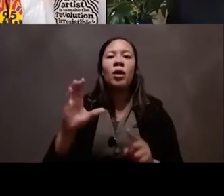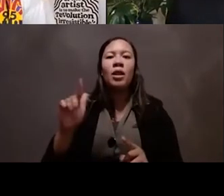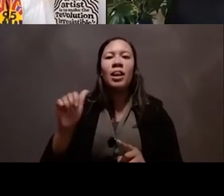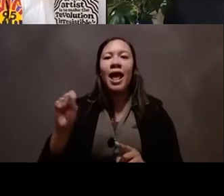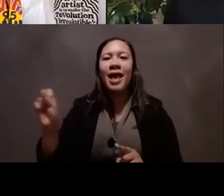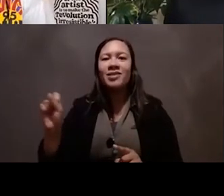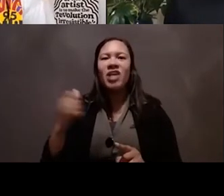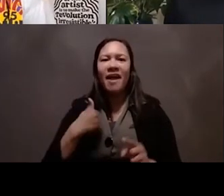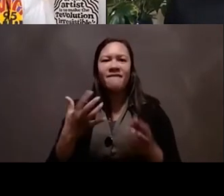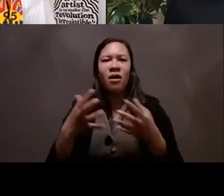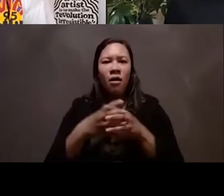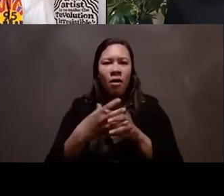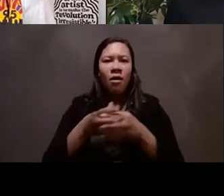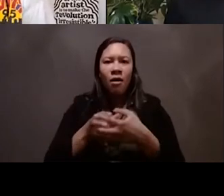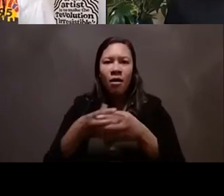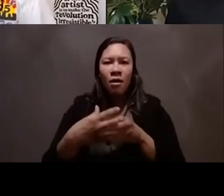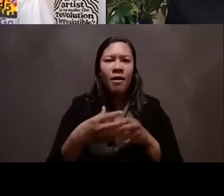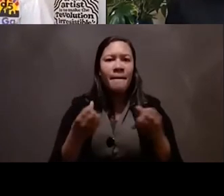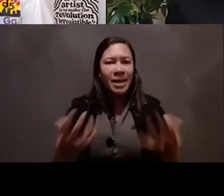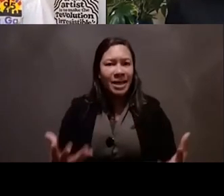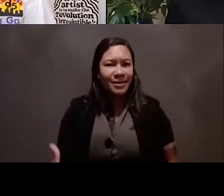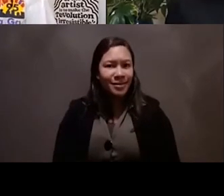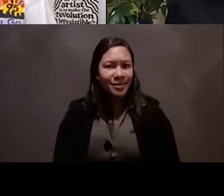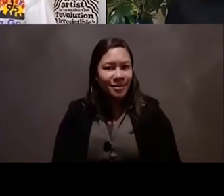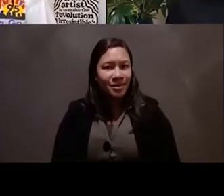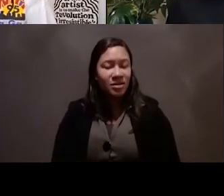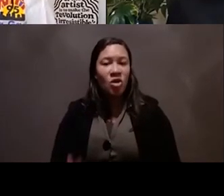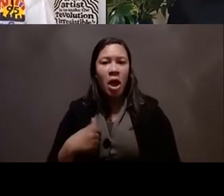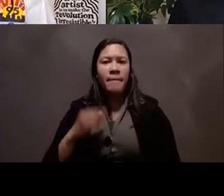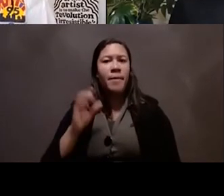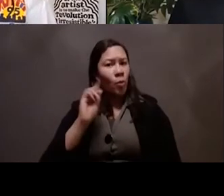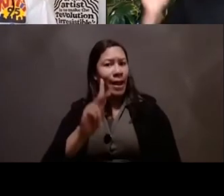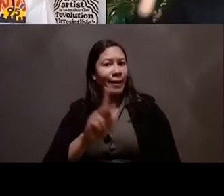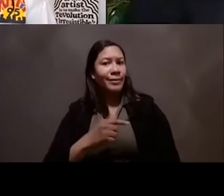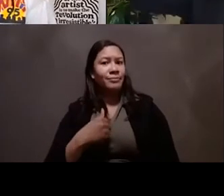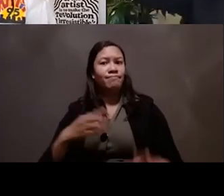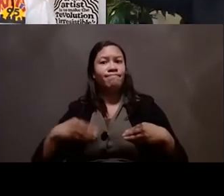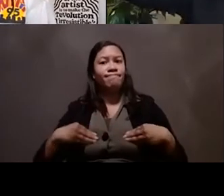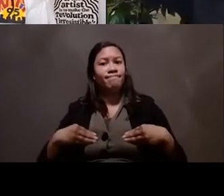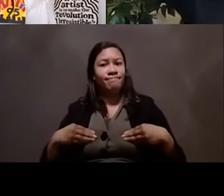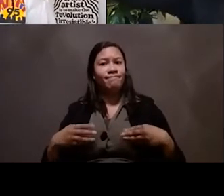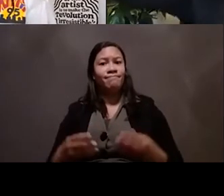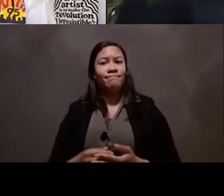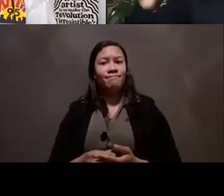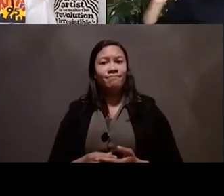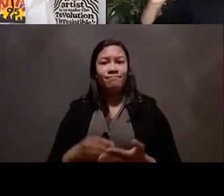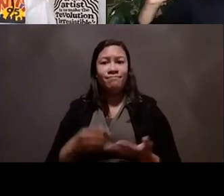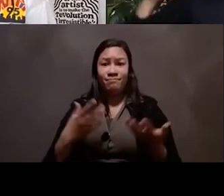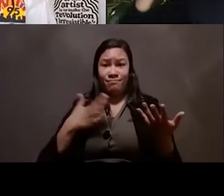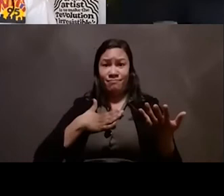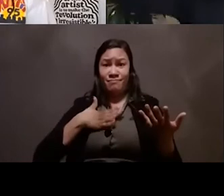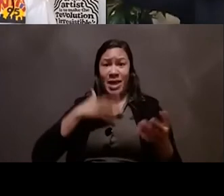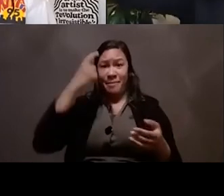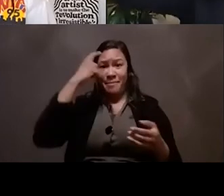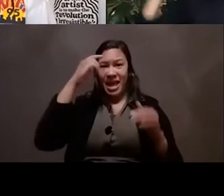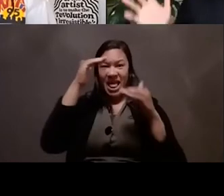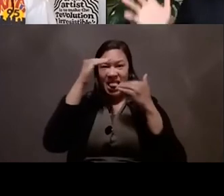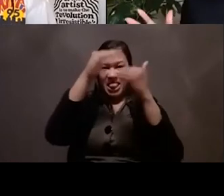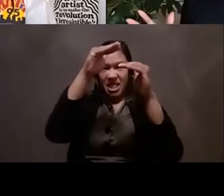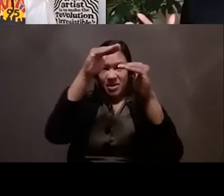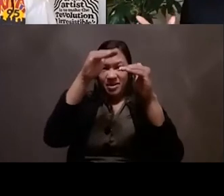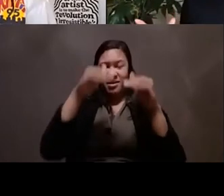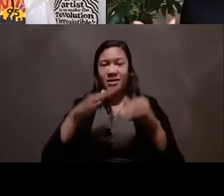So I'm okay with the limits of my mind, the limits of